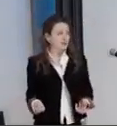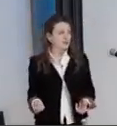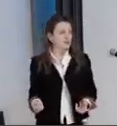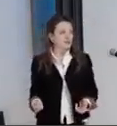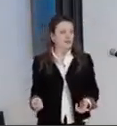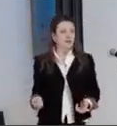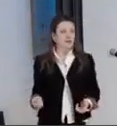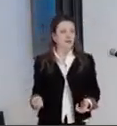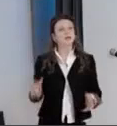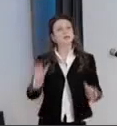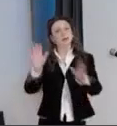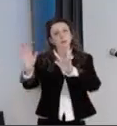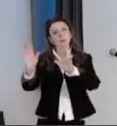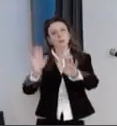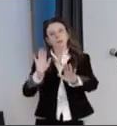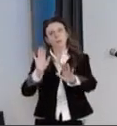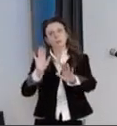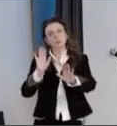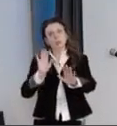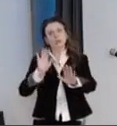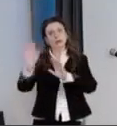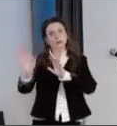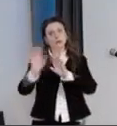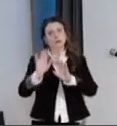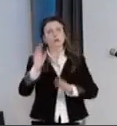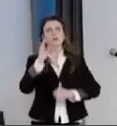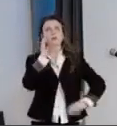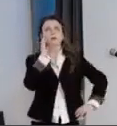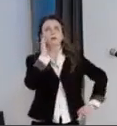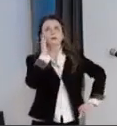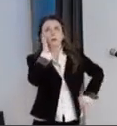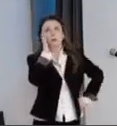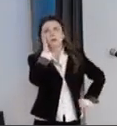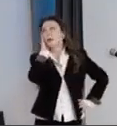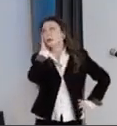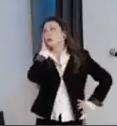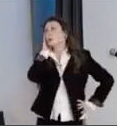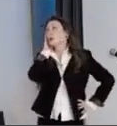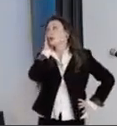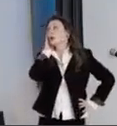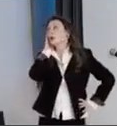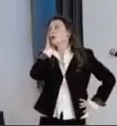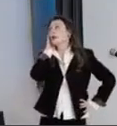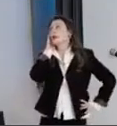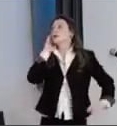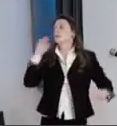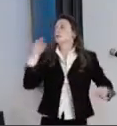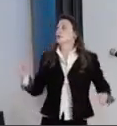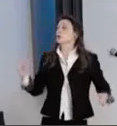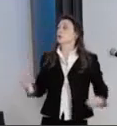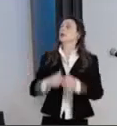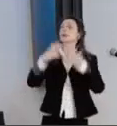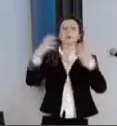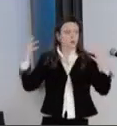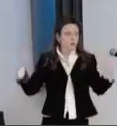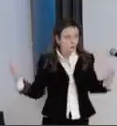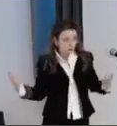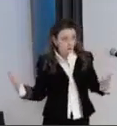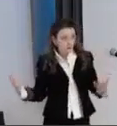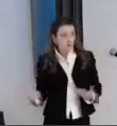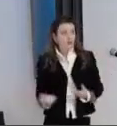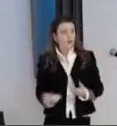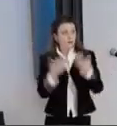them. And in a similar case with McQueen's necklace, you get a much more